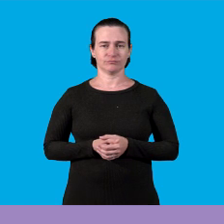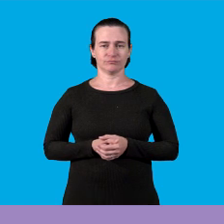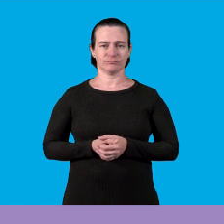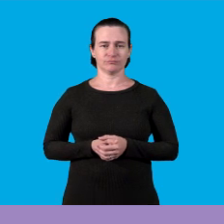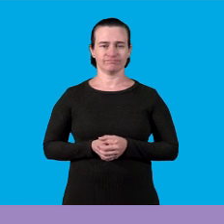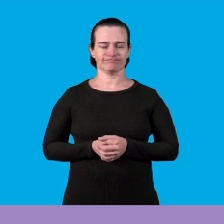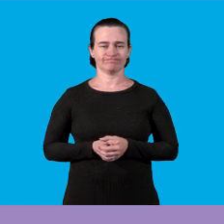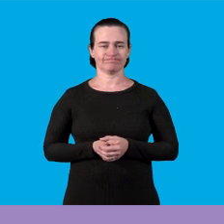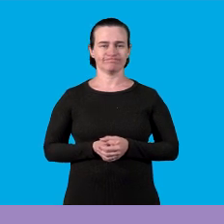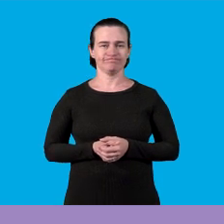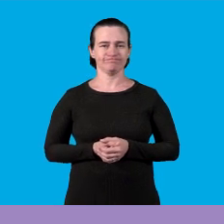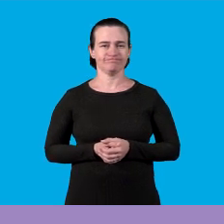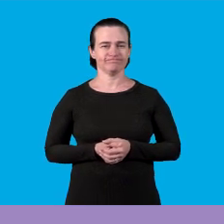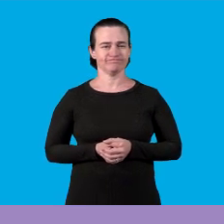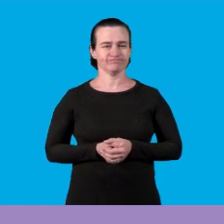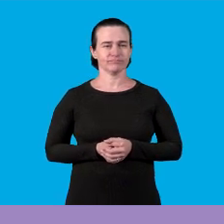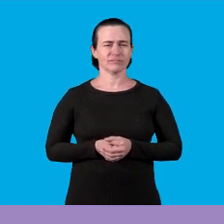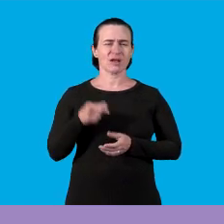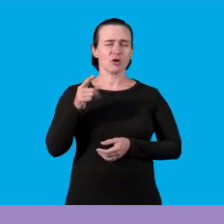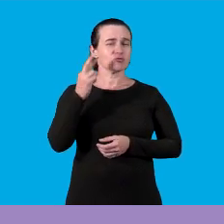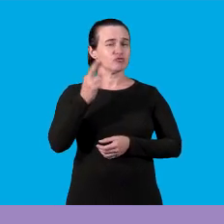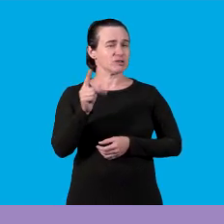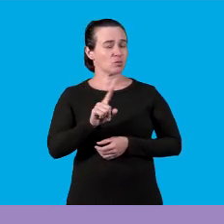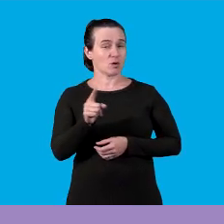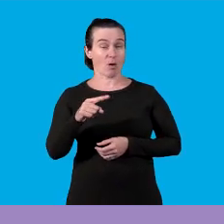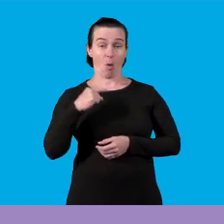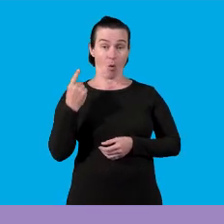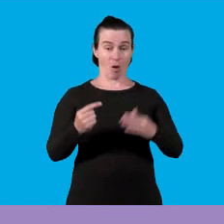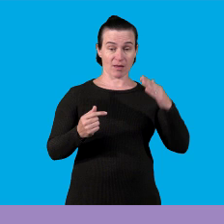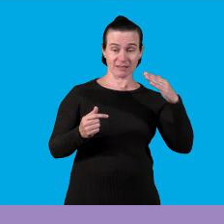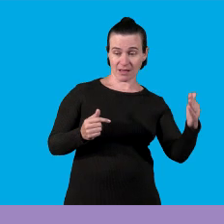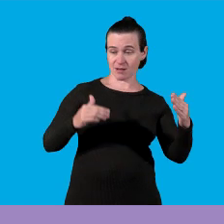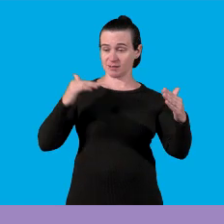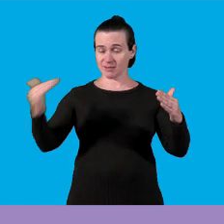GNMNL. And the reason for that is all sides